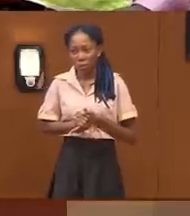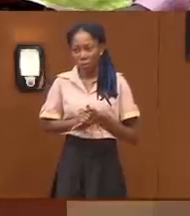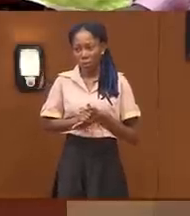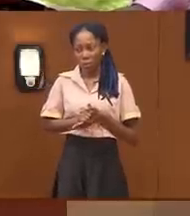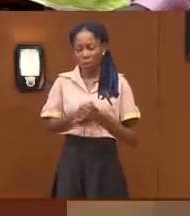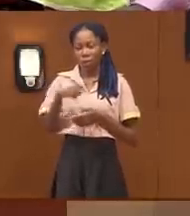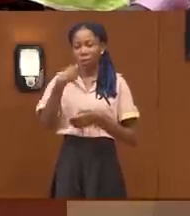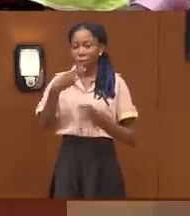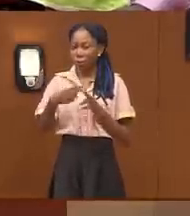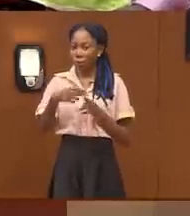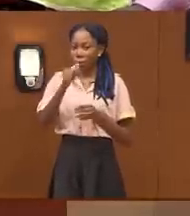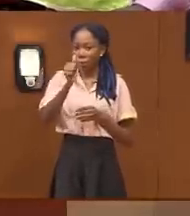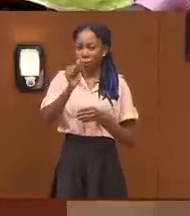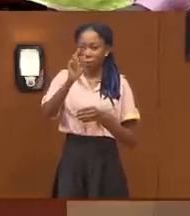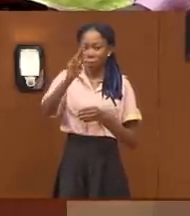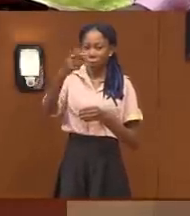Wilson,